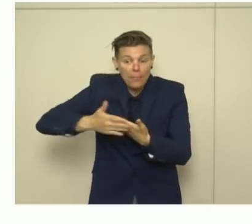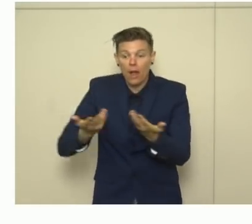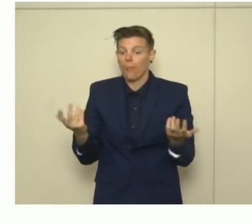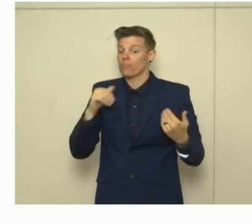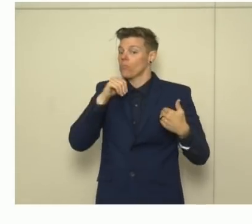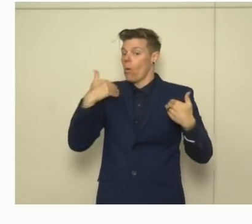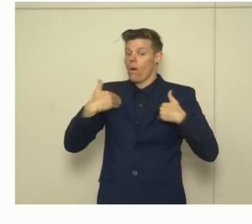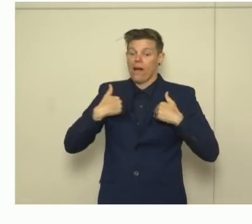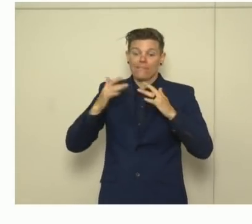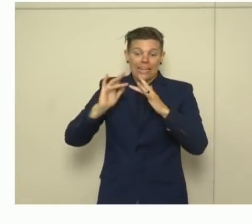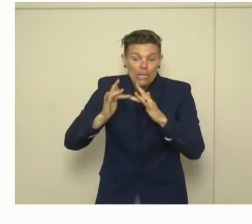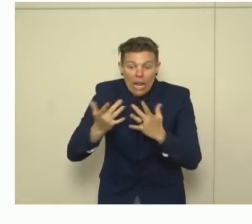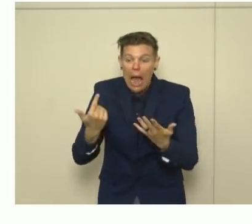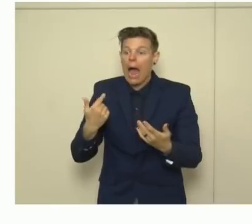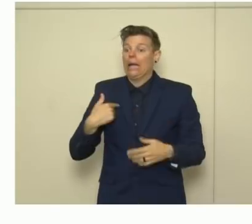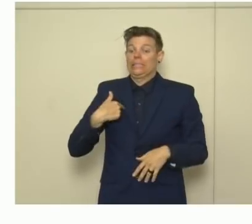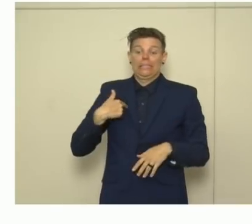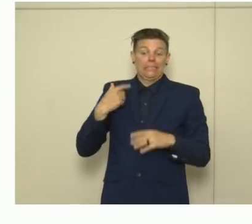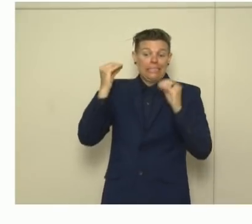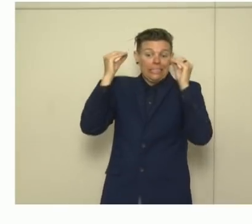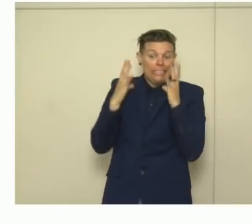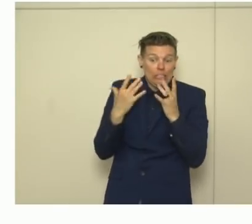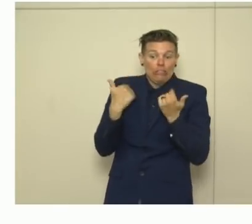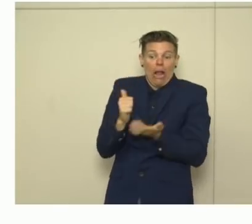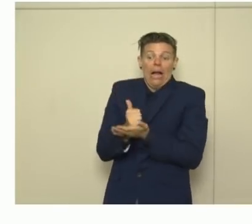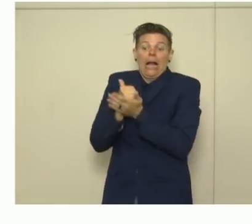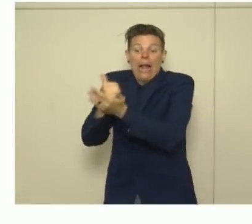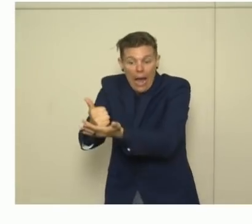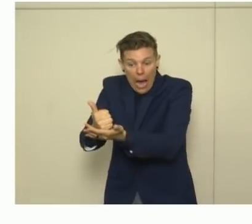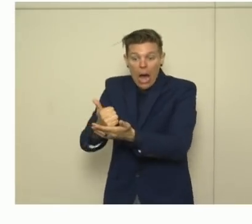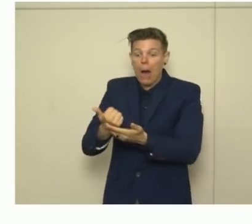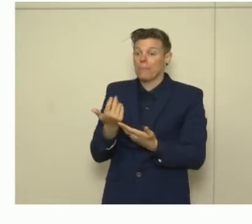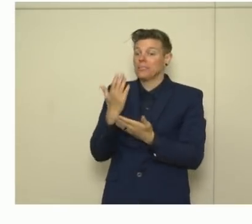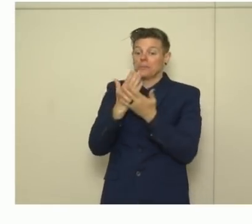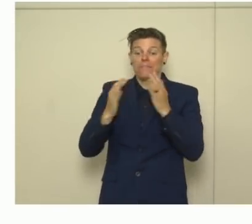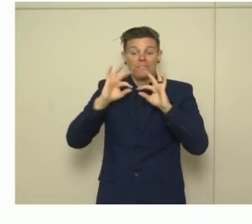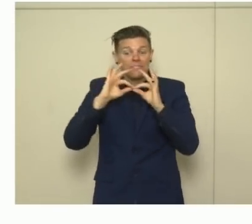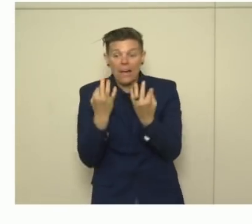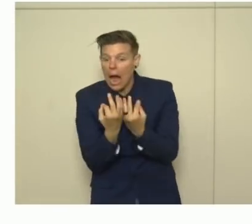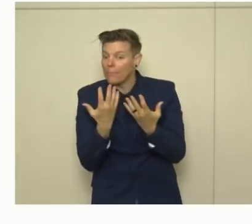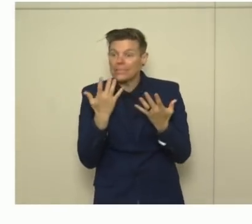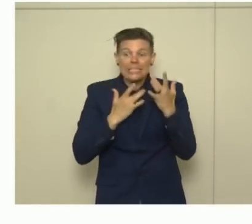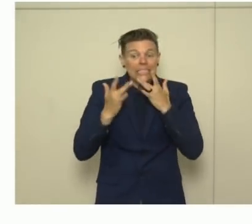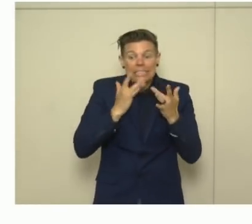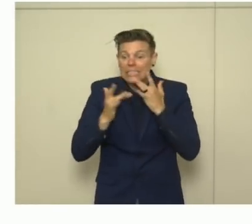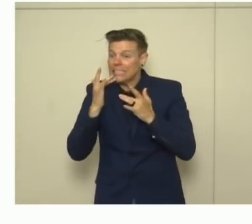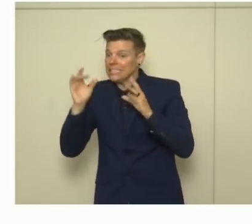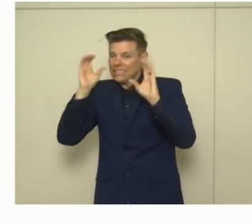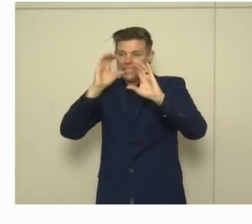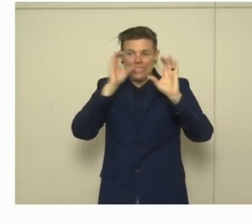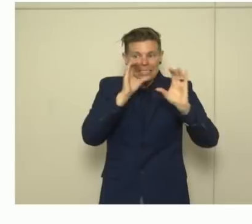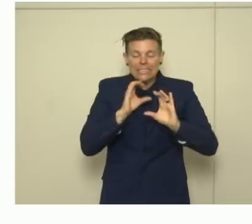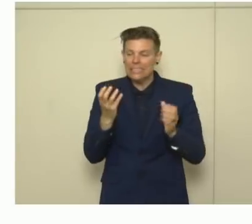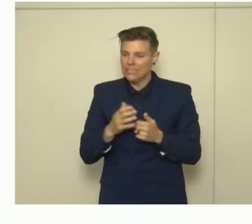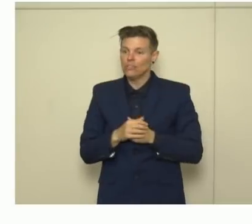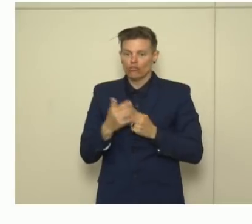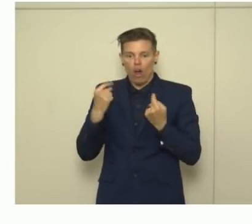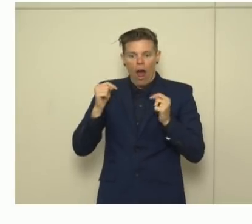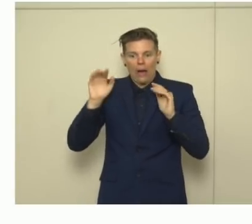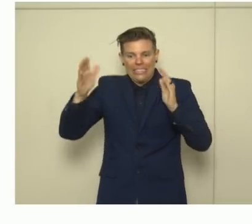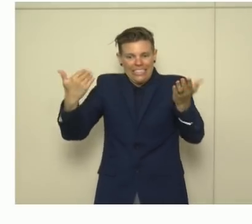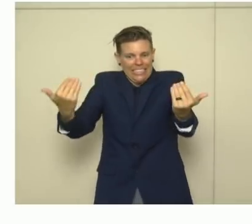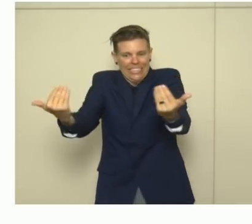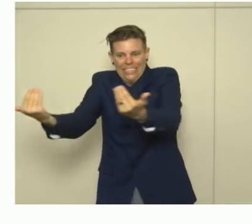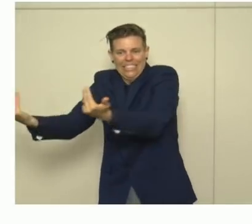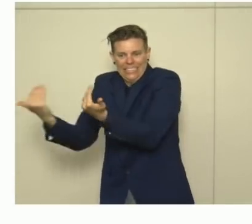get those students and those families the support that they need to participate successfully in the remote programs. But